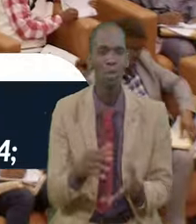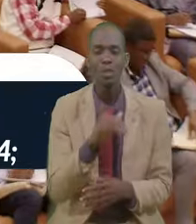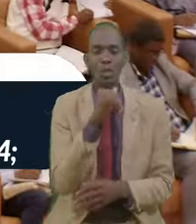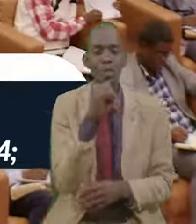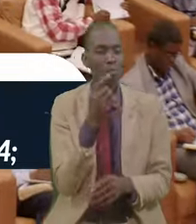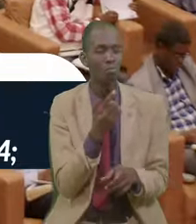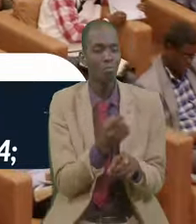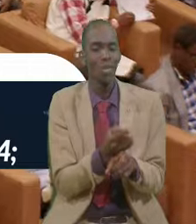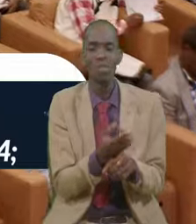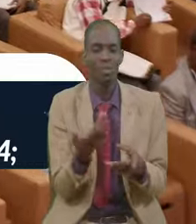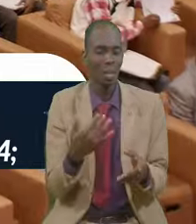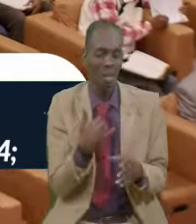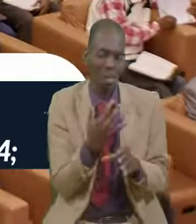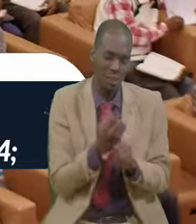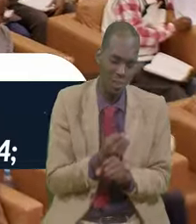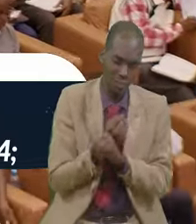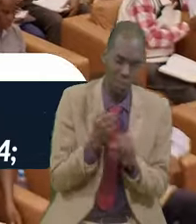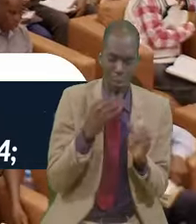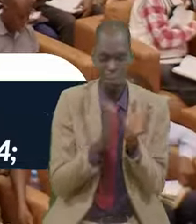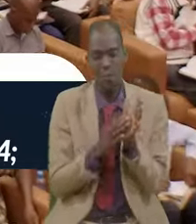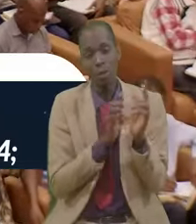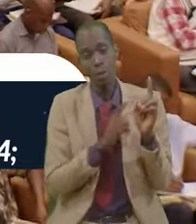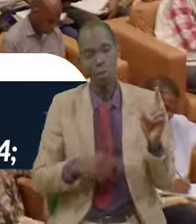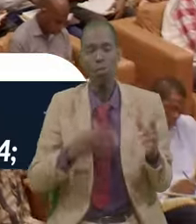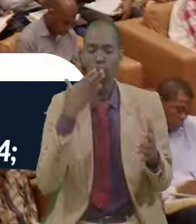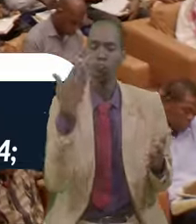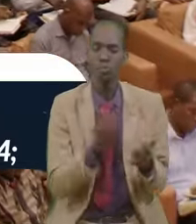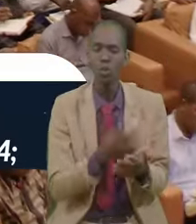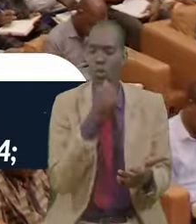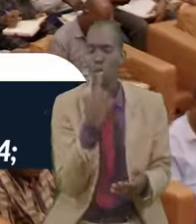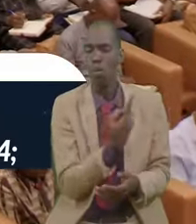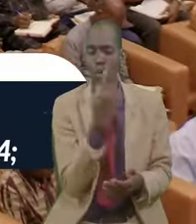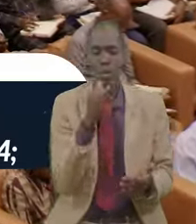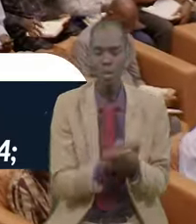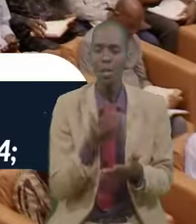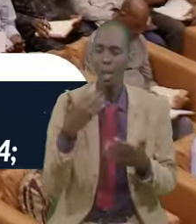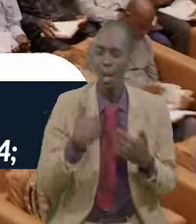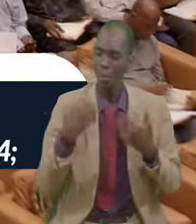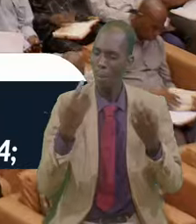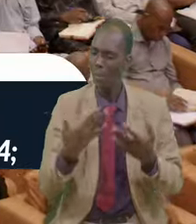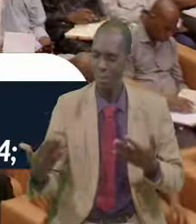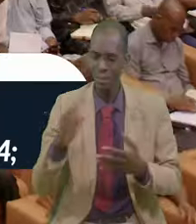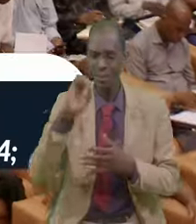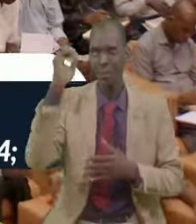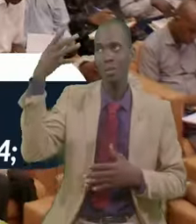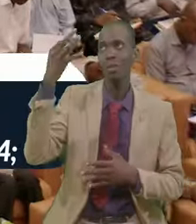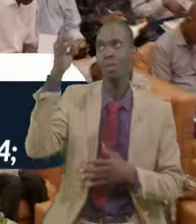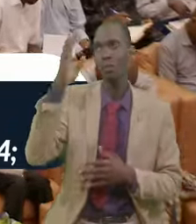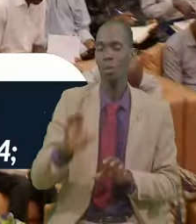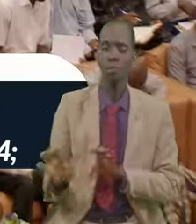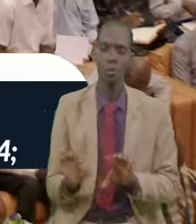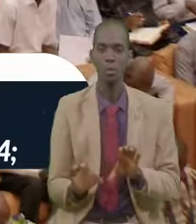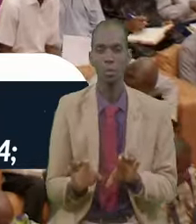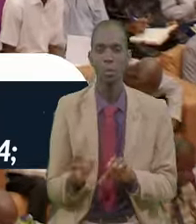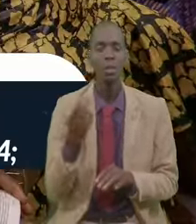just, you know, I got saved. Praise the Lord, you got saved. There's more to the grace of God. Look at this, chapter 4, verse 10.